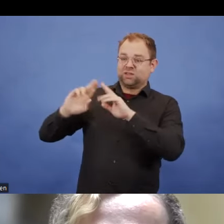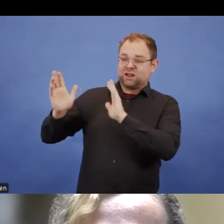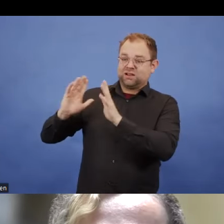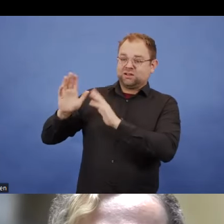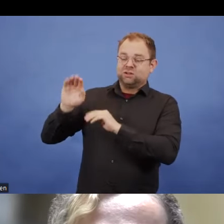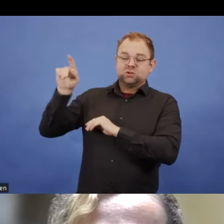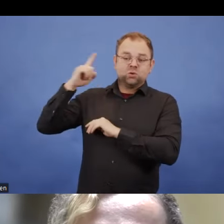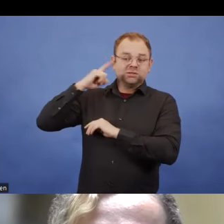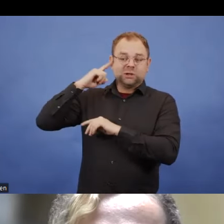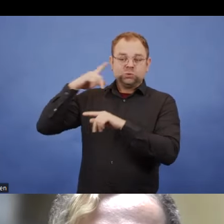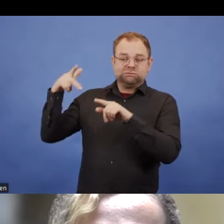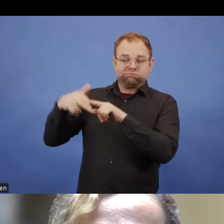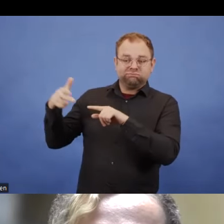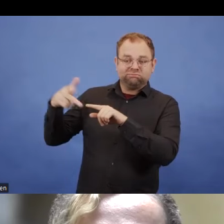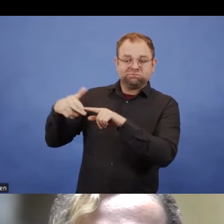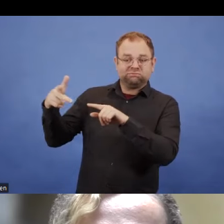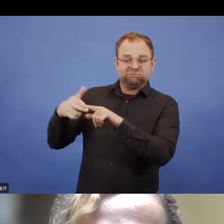minute. Okay.